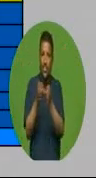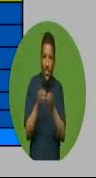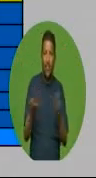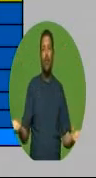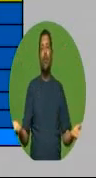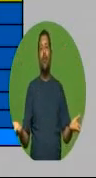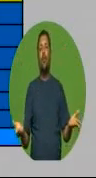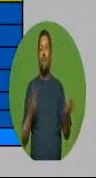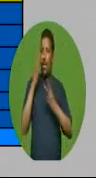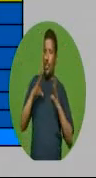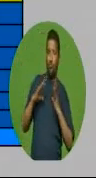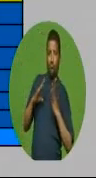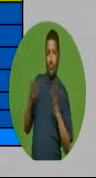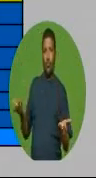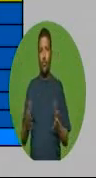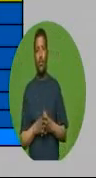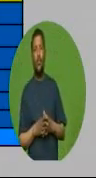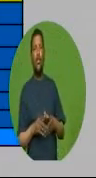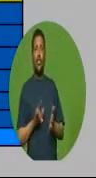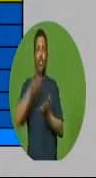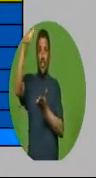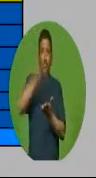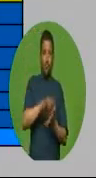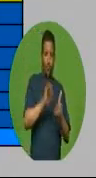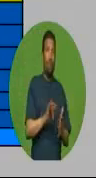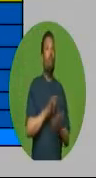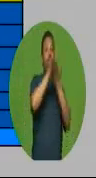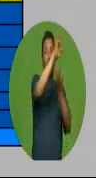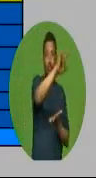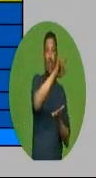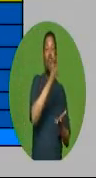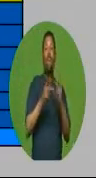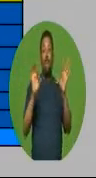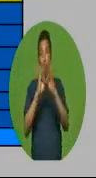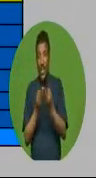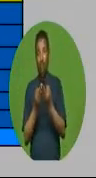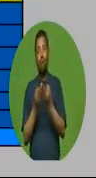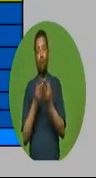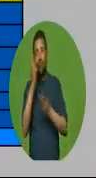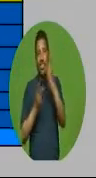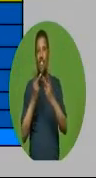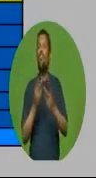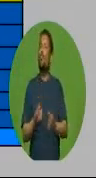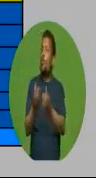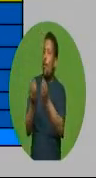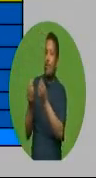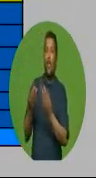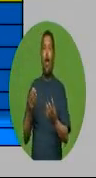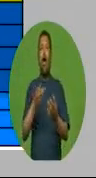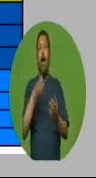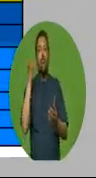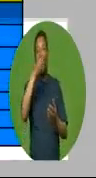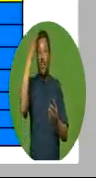conference, vacation, transit, family visit, and so many other